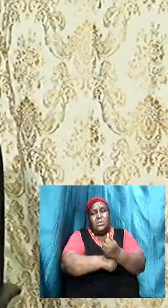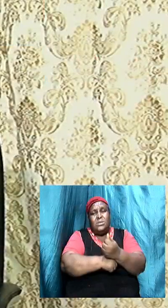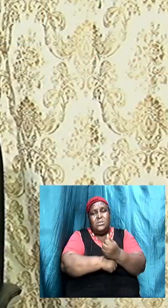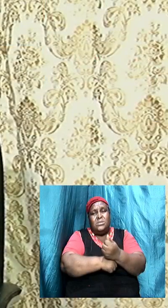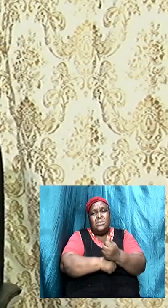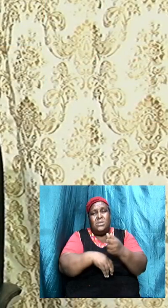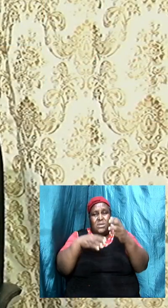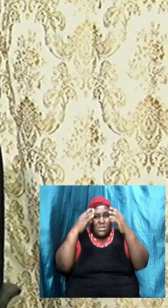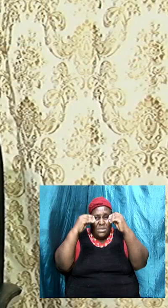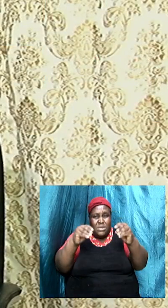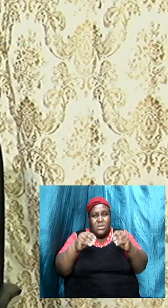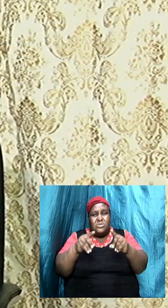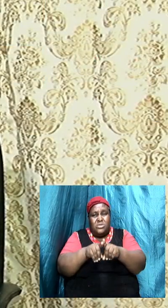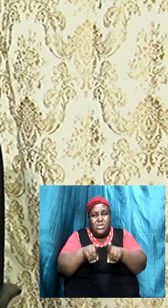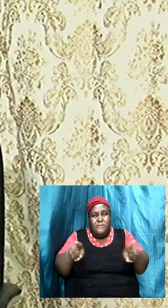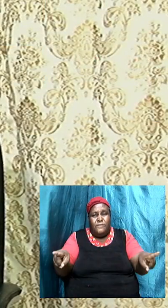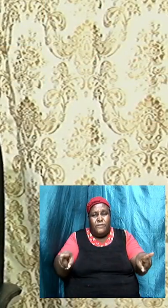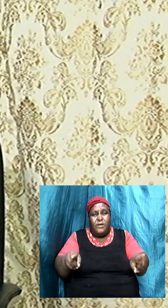In Mark